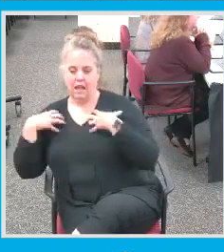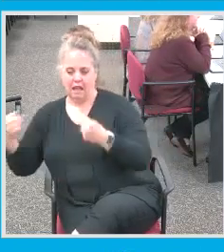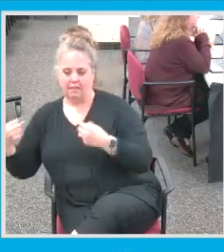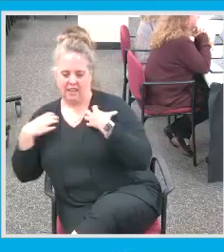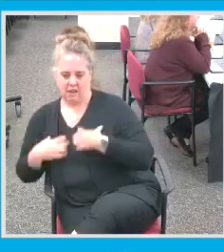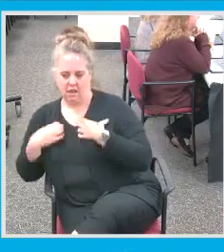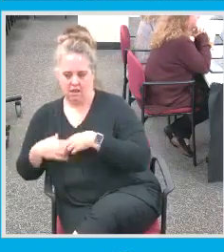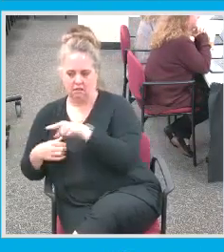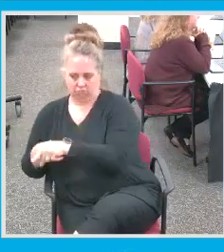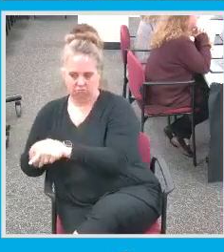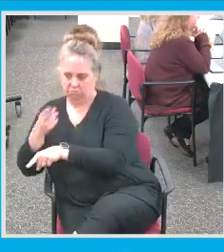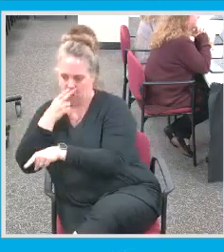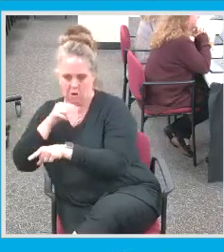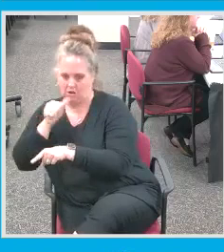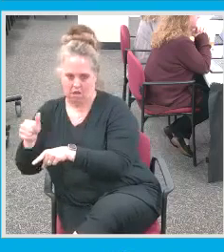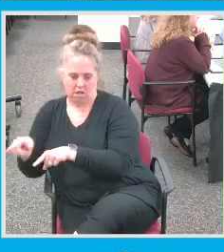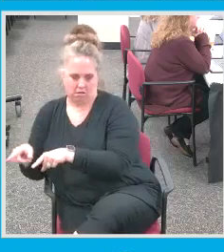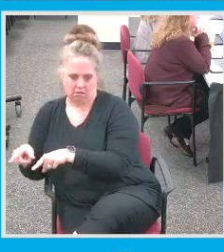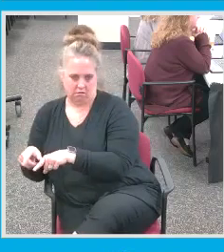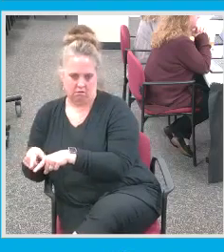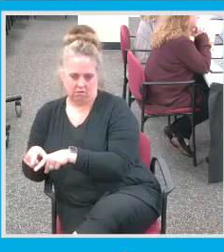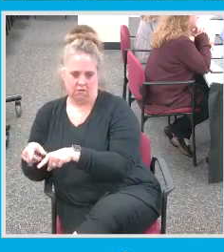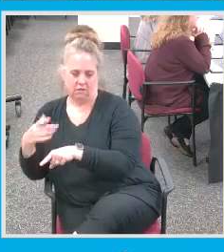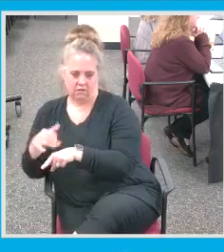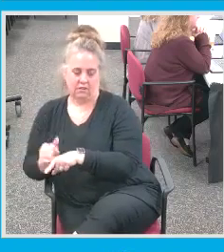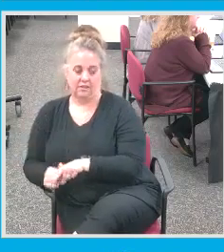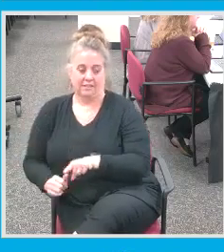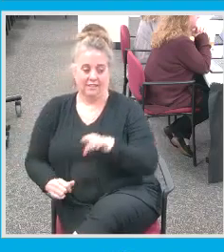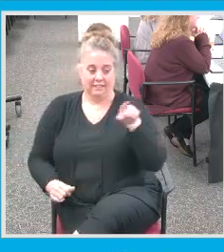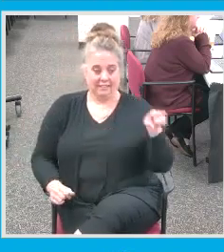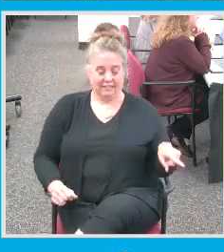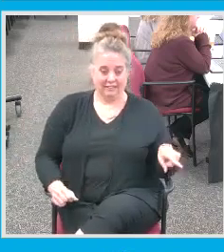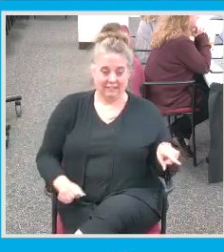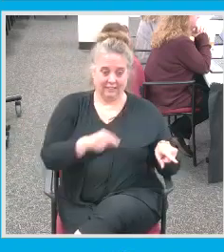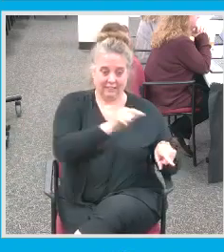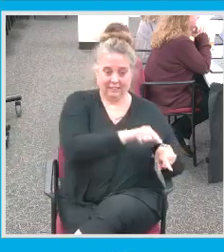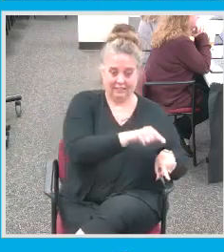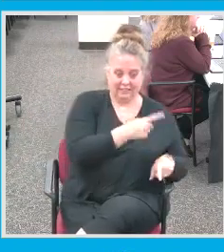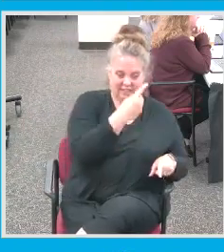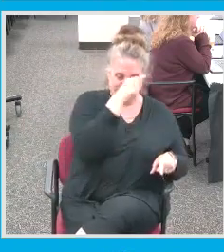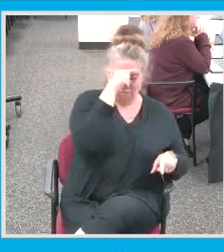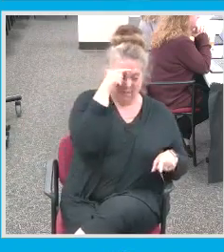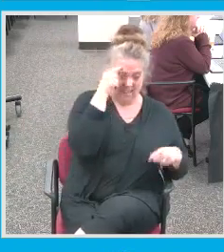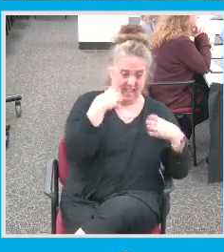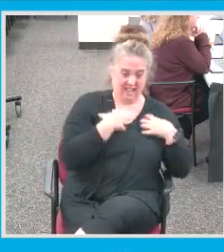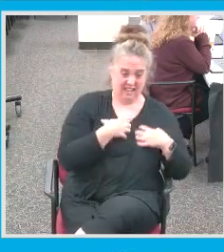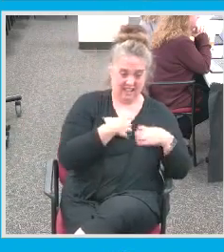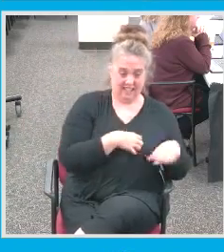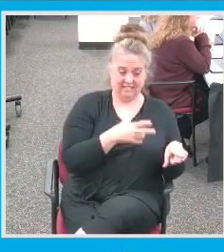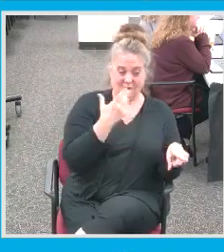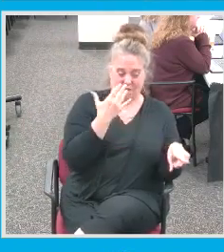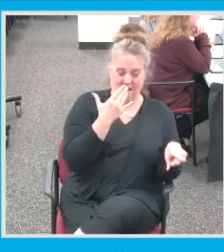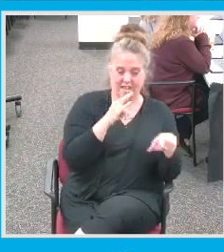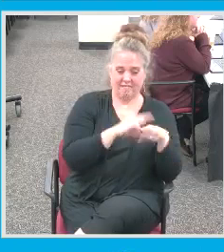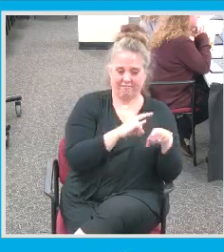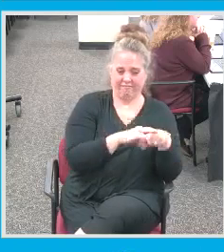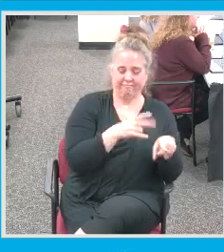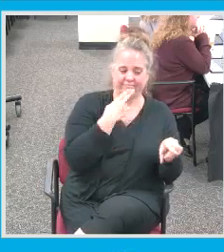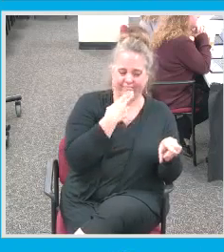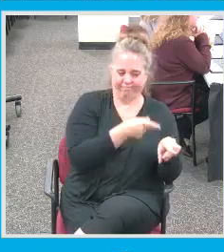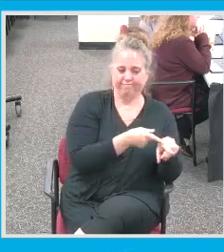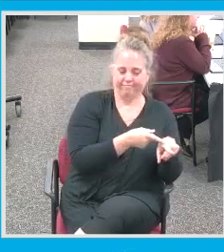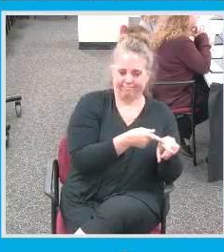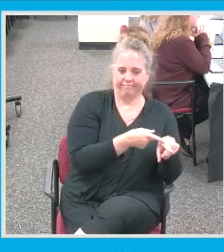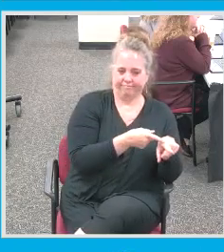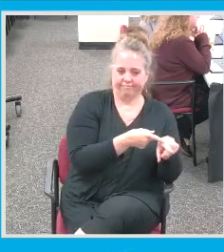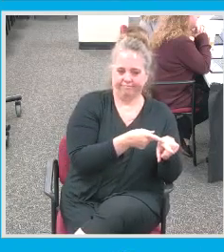see in a non-smoker. Yep. And like a sort of black pair of lungs that were affected by smoking. Mm-hmm. You